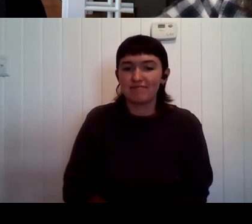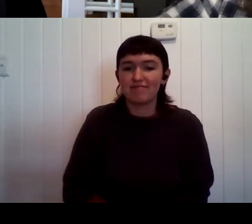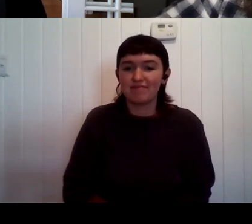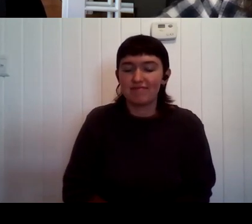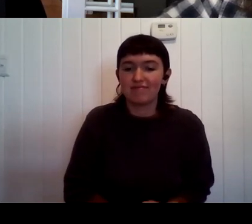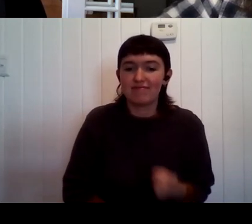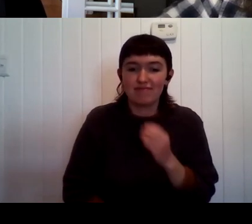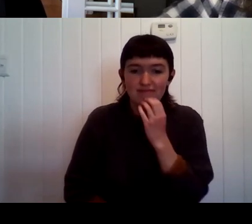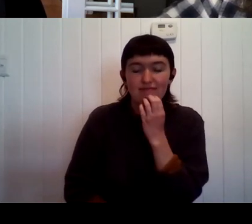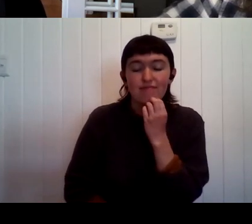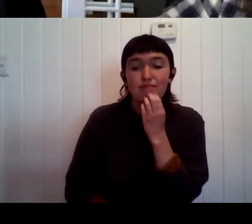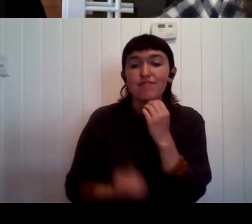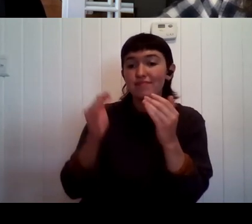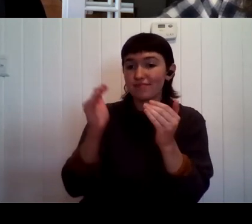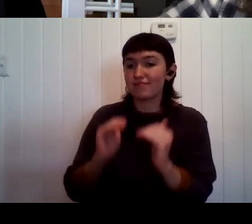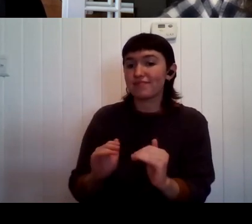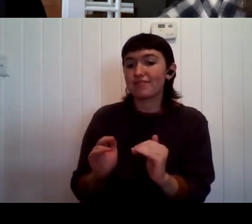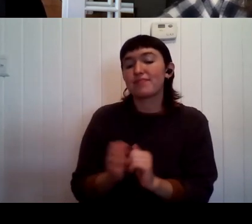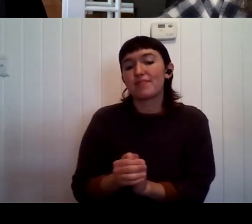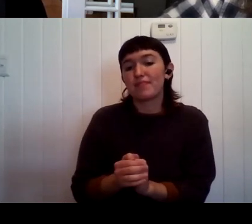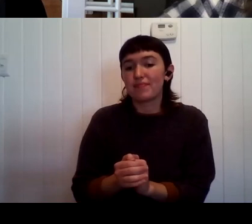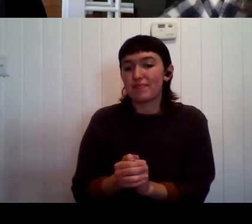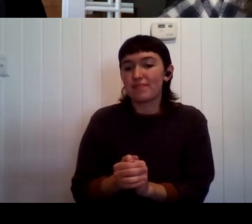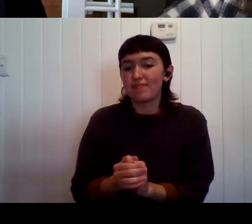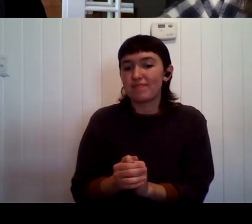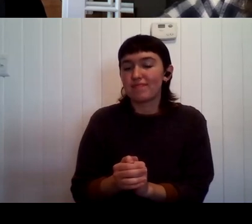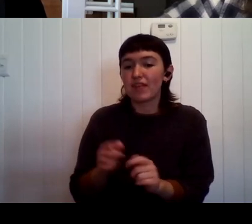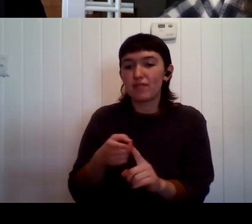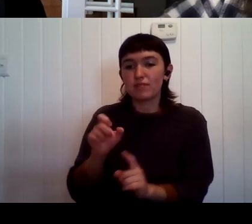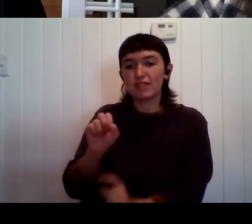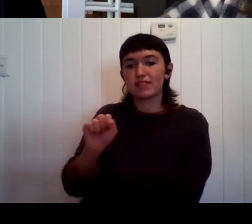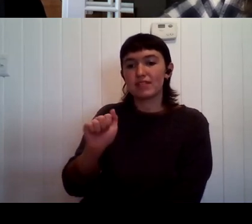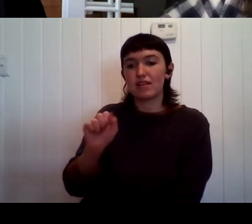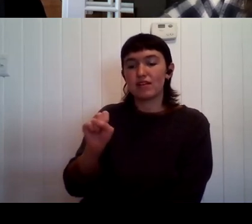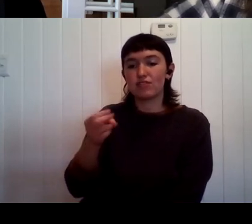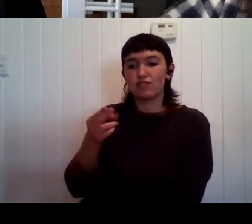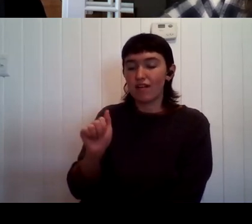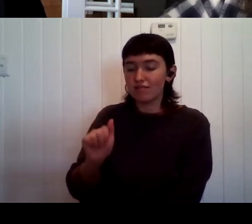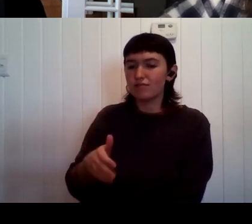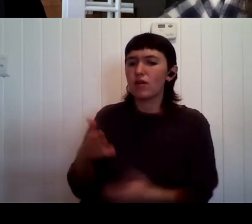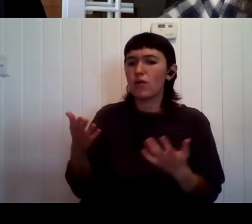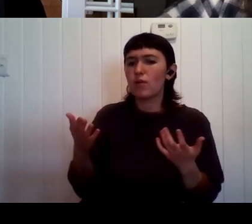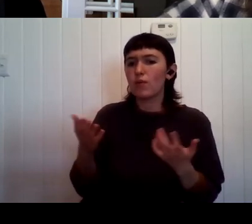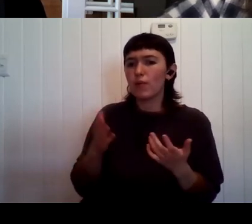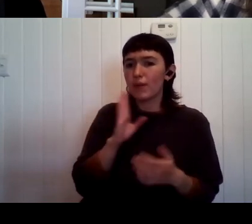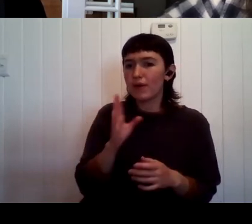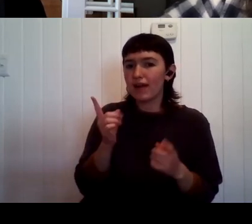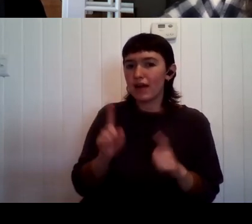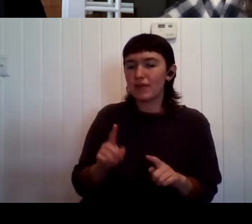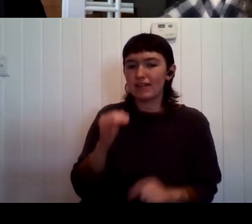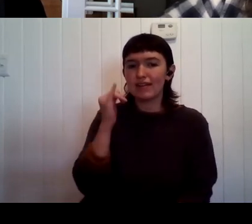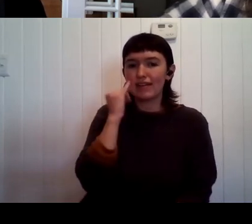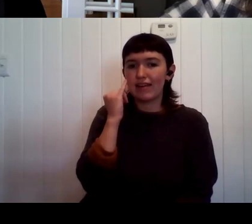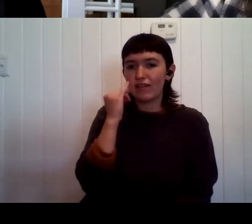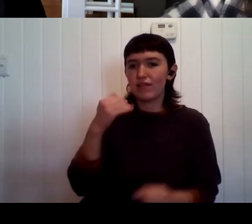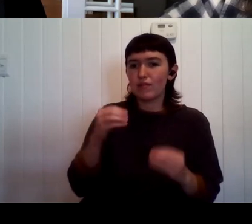Let's see. The next question, from Sasha, what would happen if more animals on Earth became tame? Would that have any impact